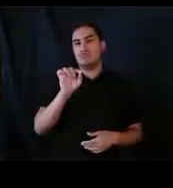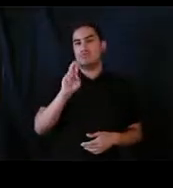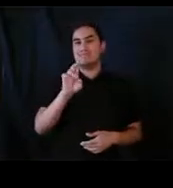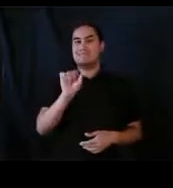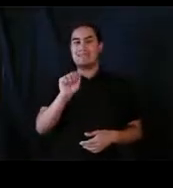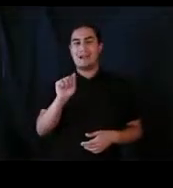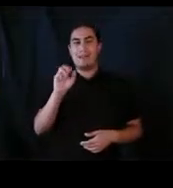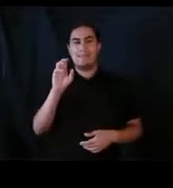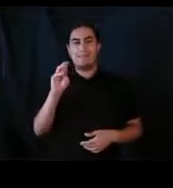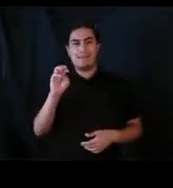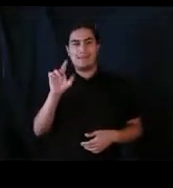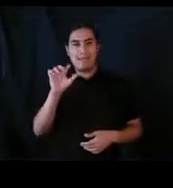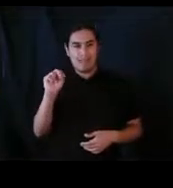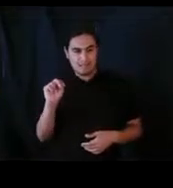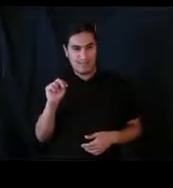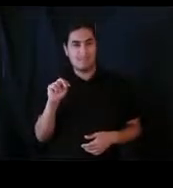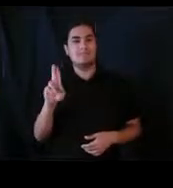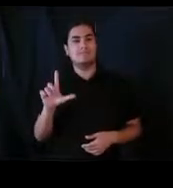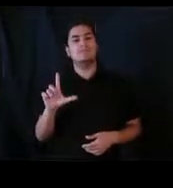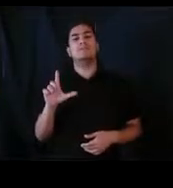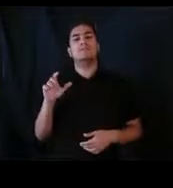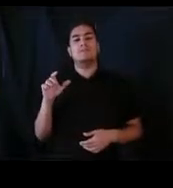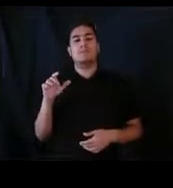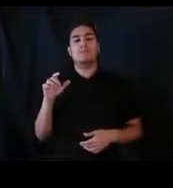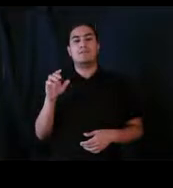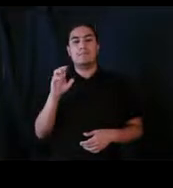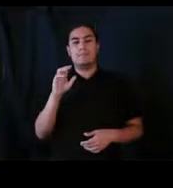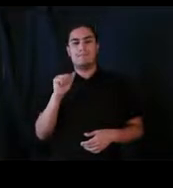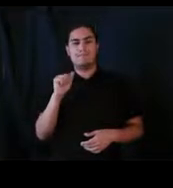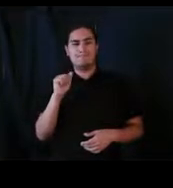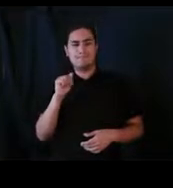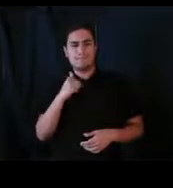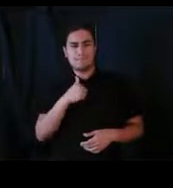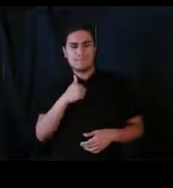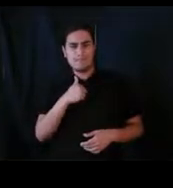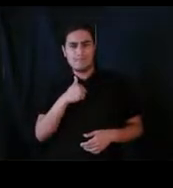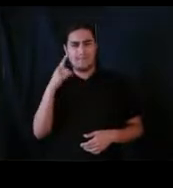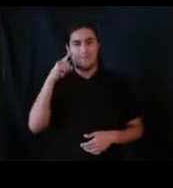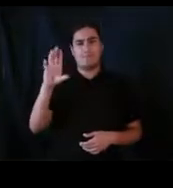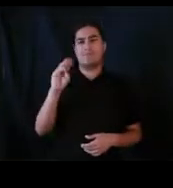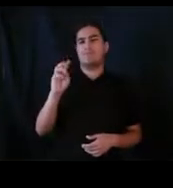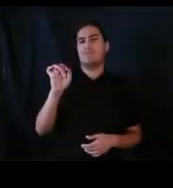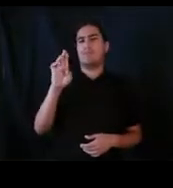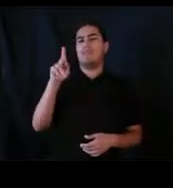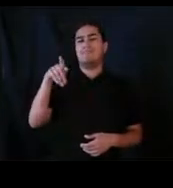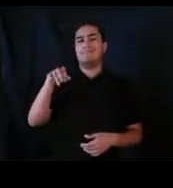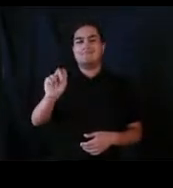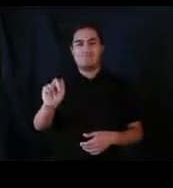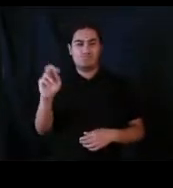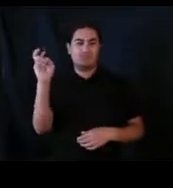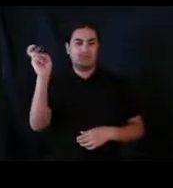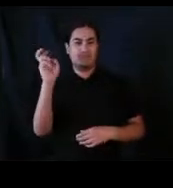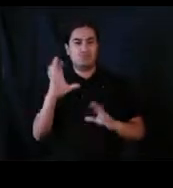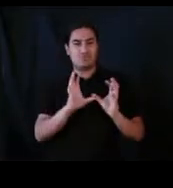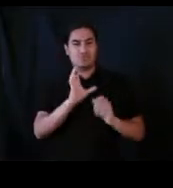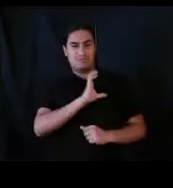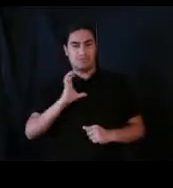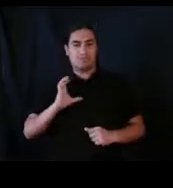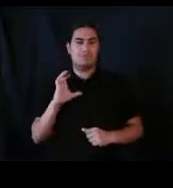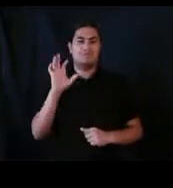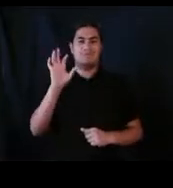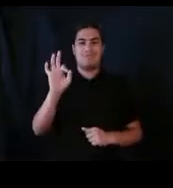mcmillan i'm the director of the funding policy and programs section at the metropolitan transportation commission which is the nine county bay